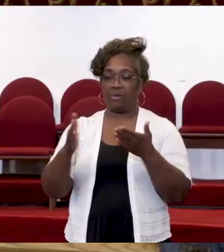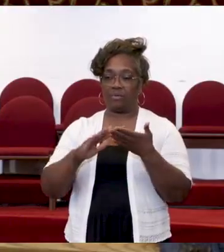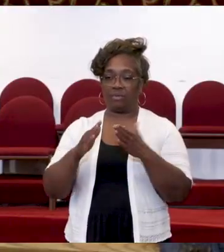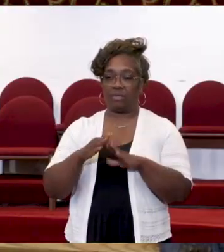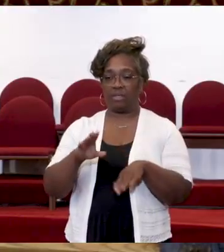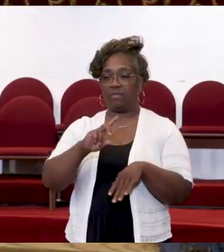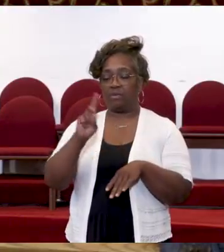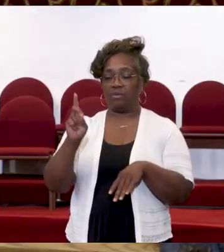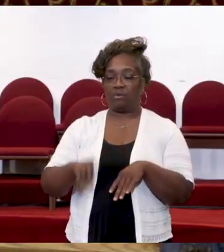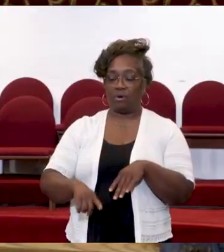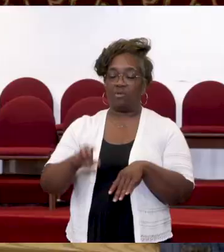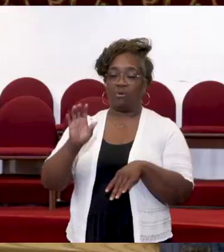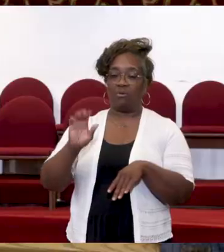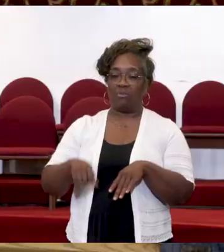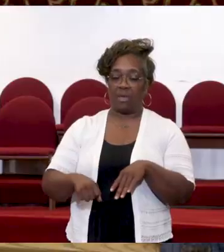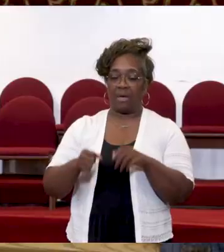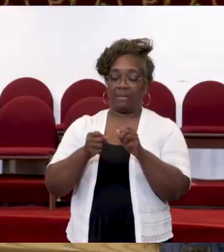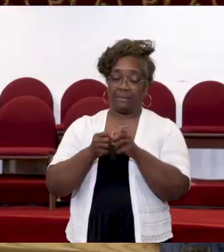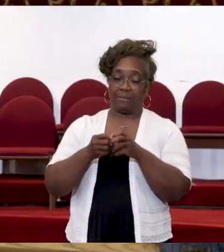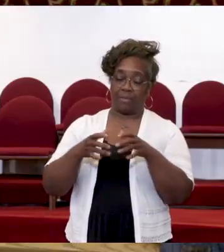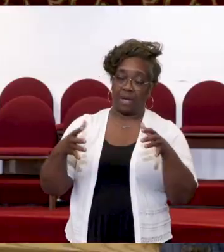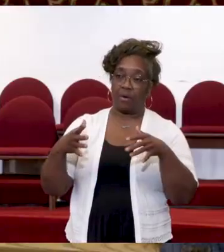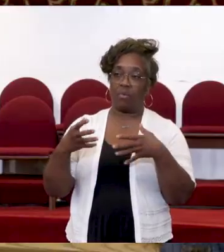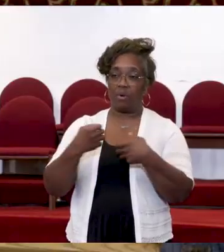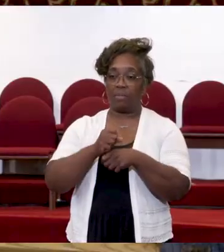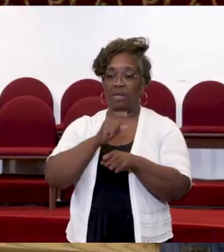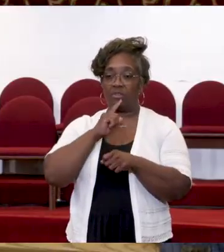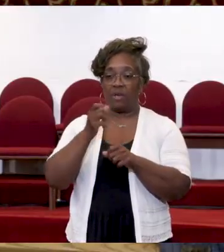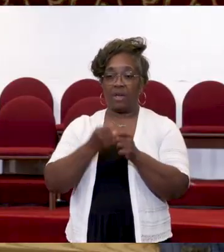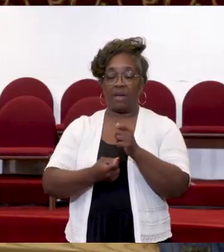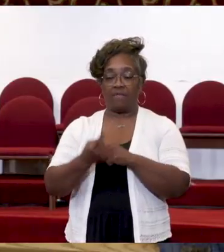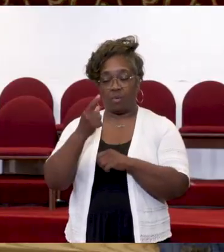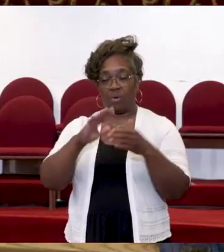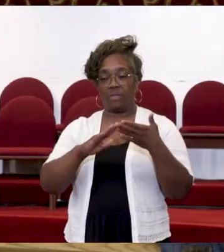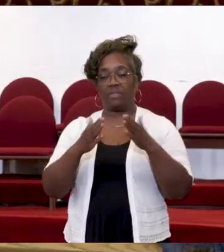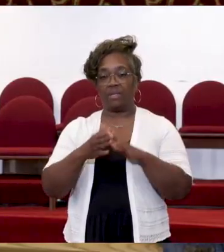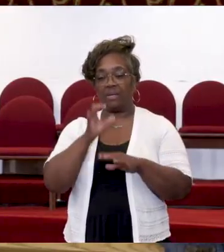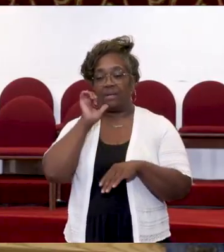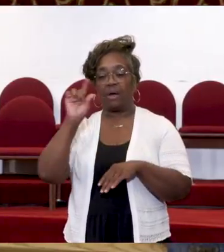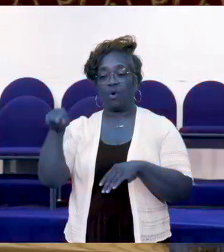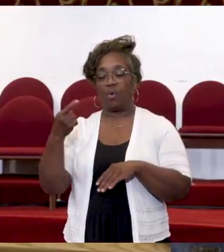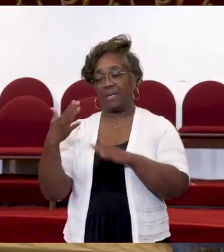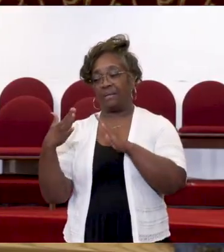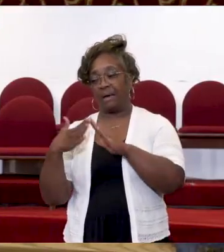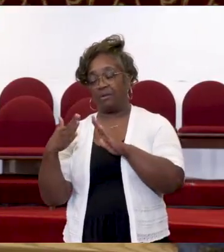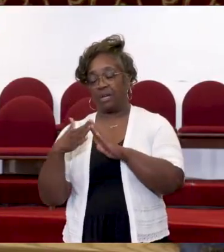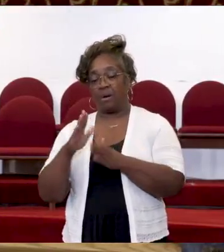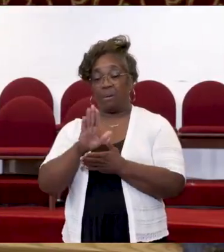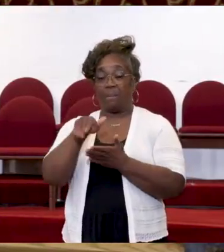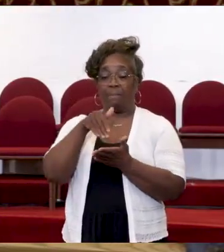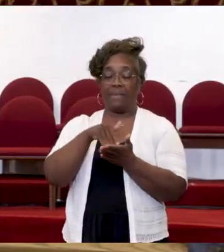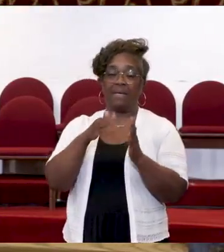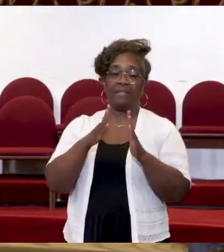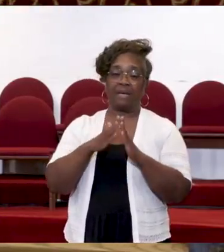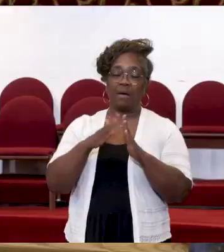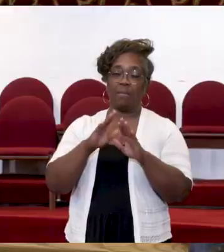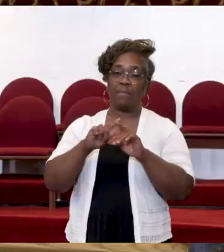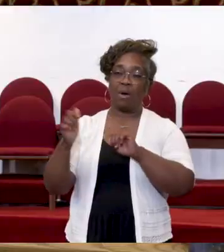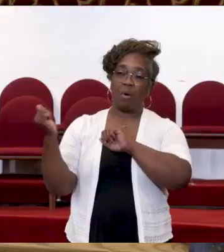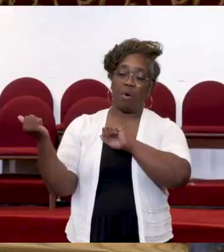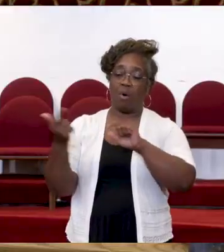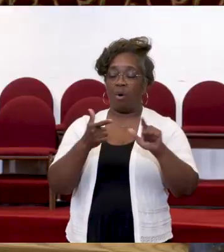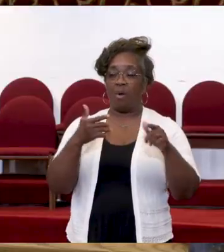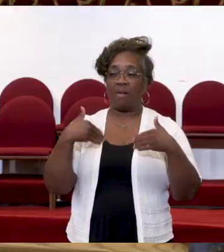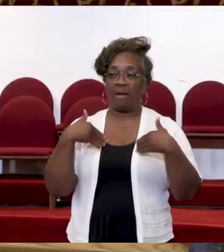sure that everybody in the city, not just those in downtown and midtown, everybody in our neighborhoods has access